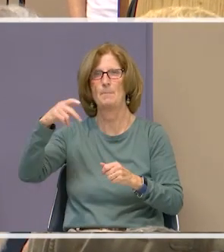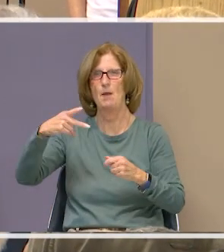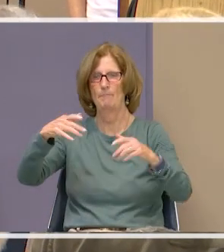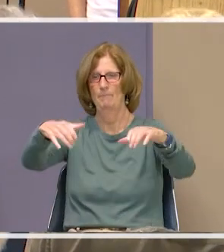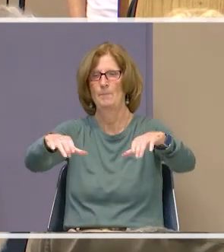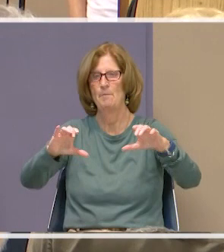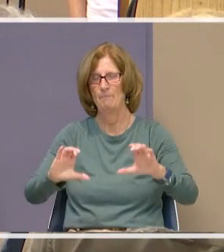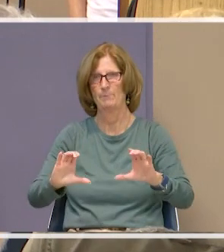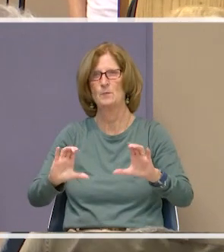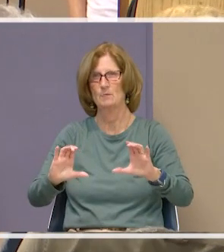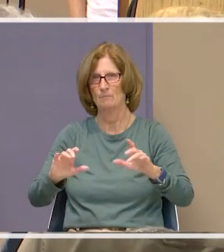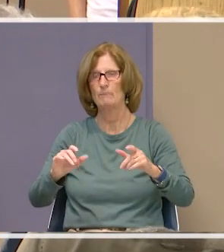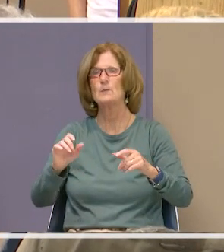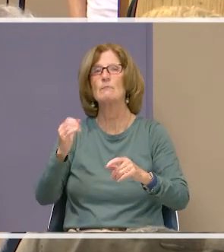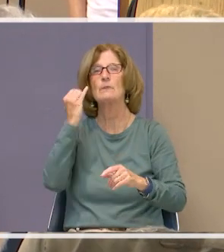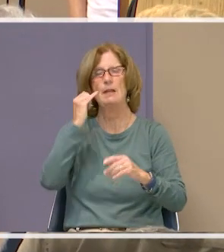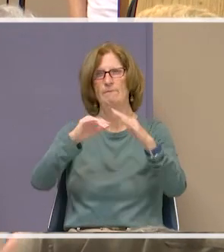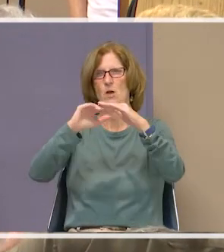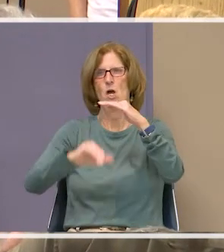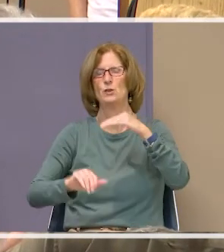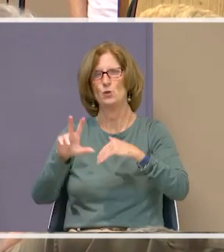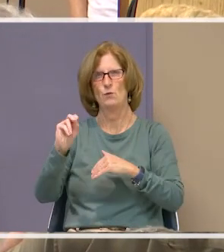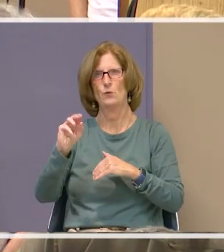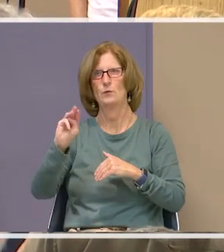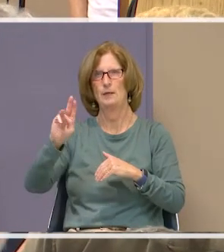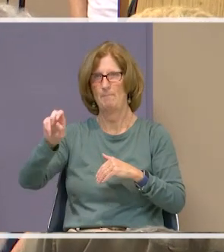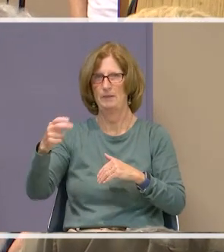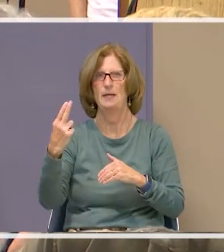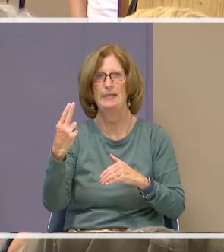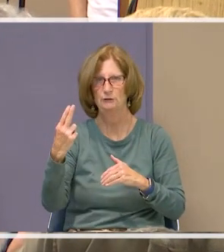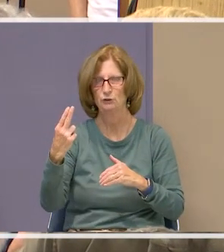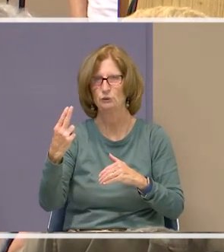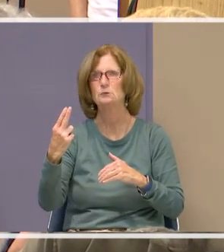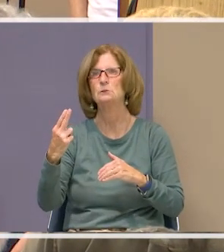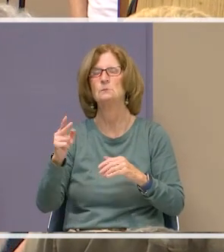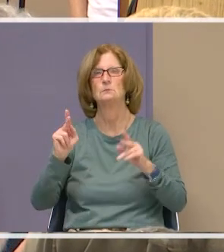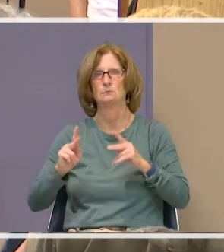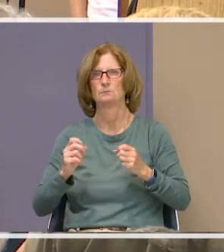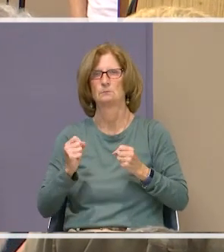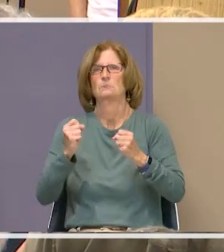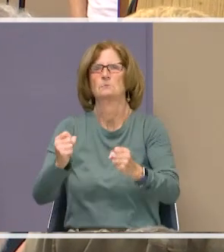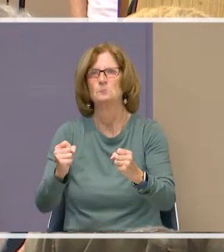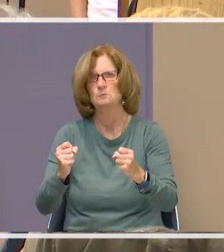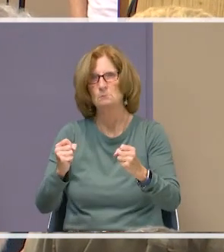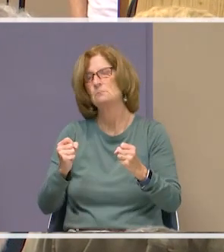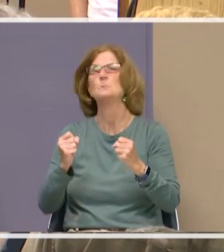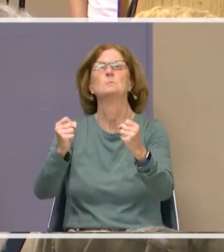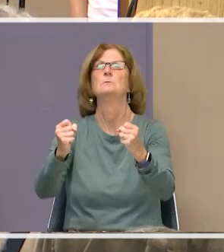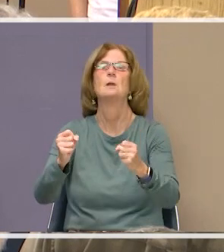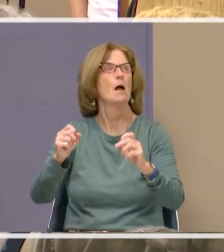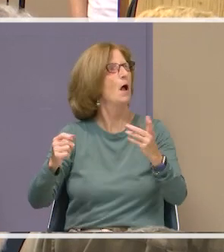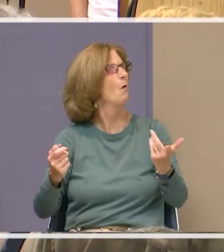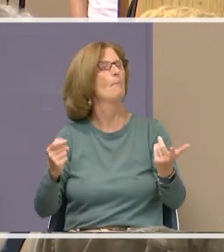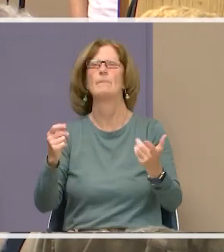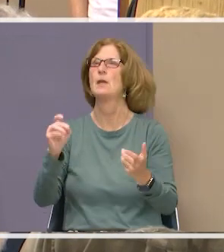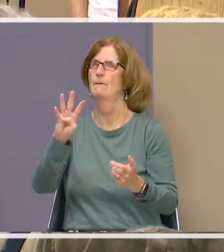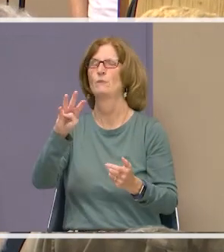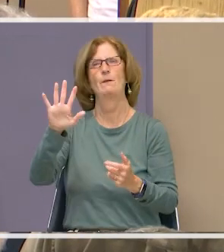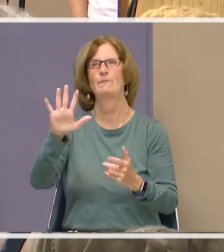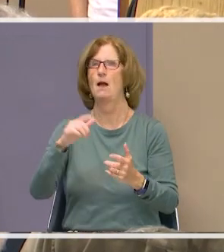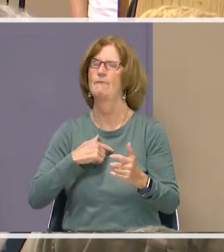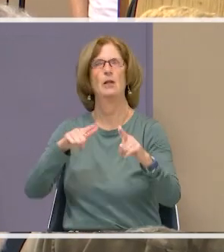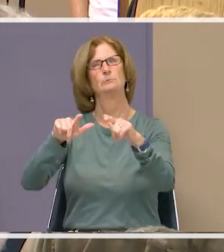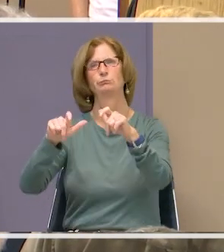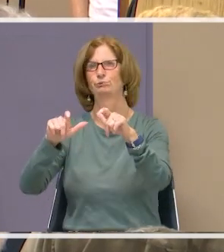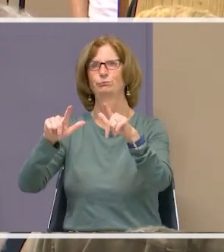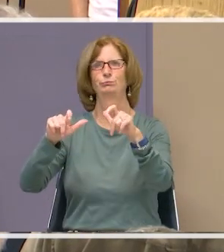get traffic under 30 miles an hour, we would have, I think that people feel entitled. I'm going 45, if I go even faster,